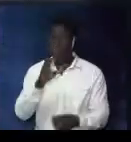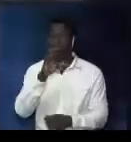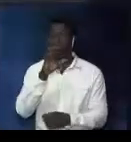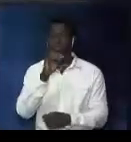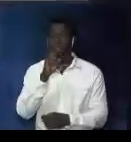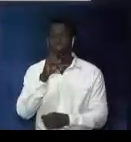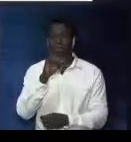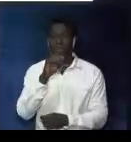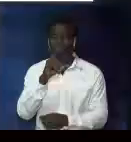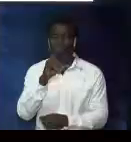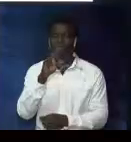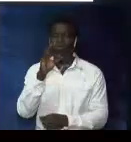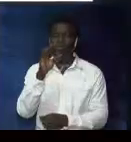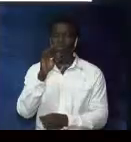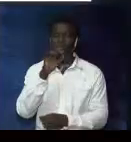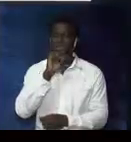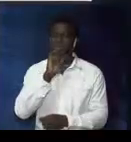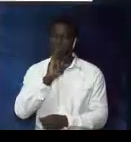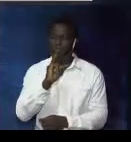COVID-19 is real.